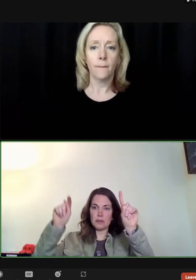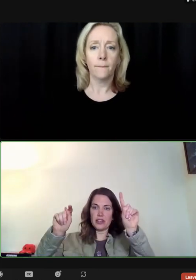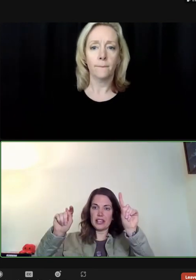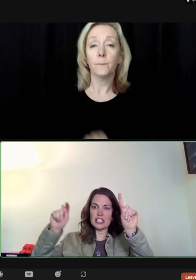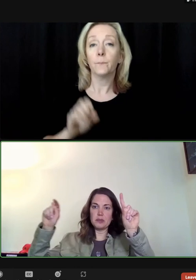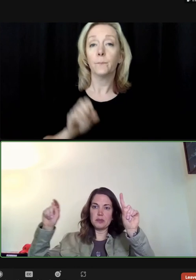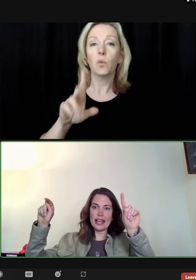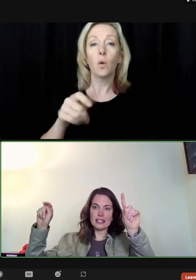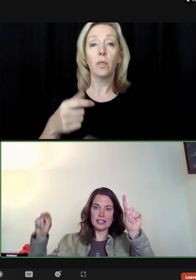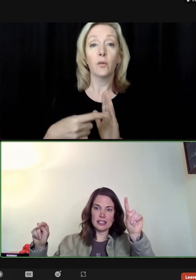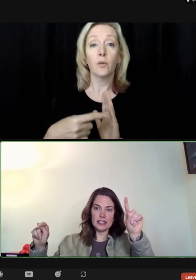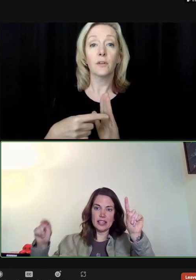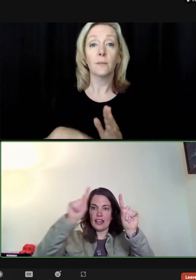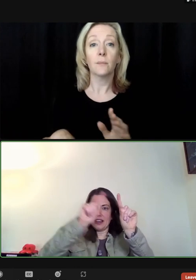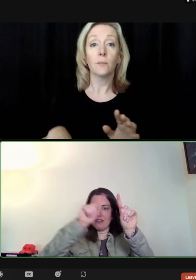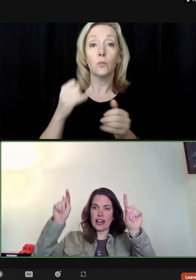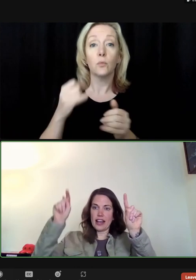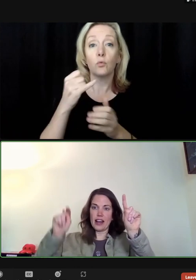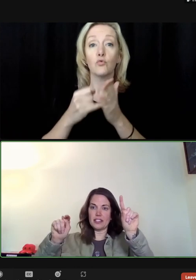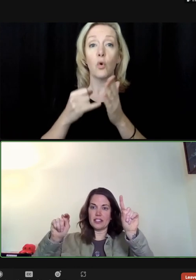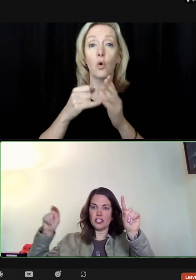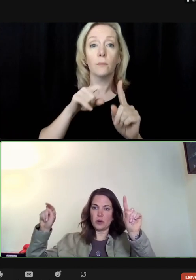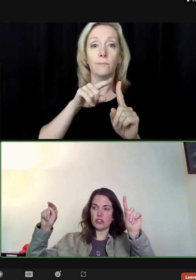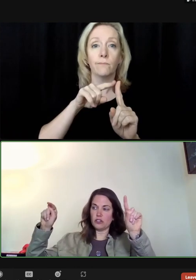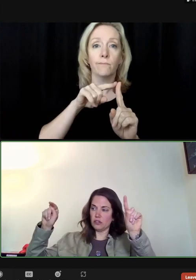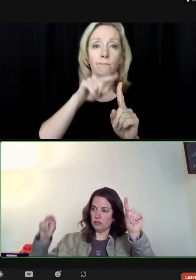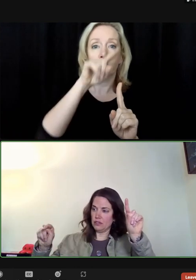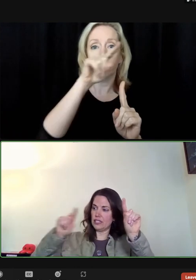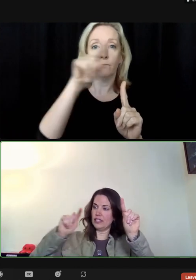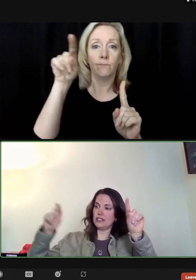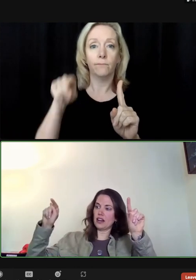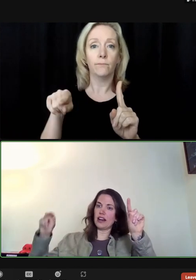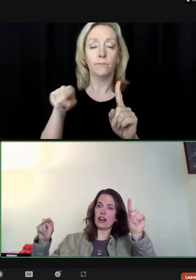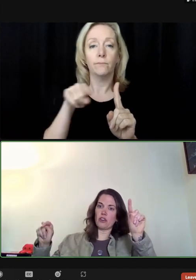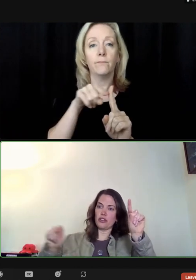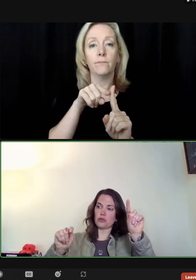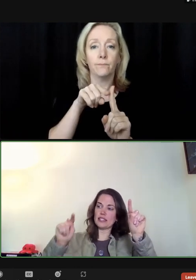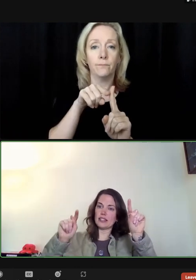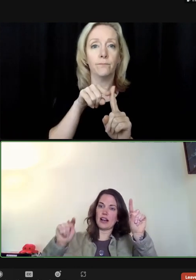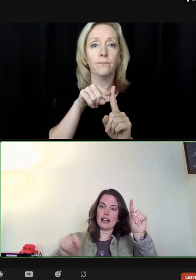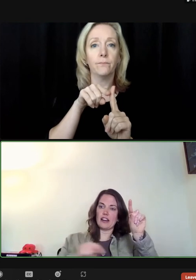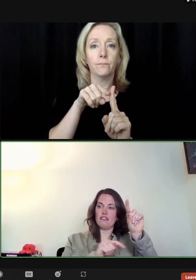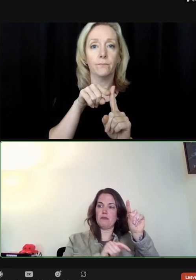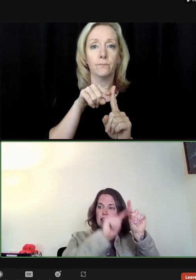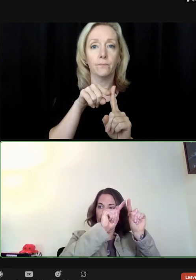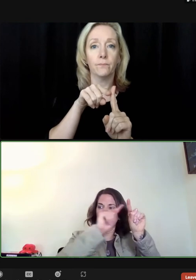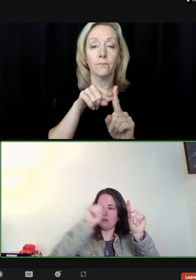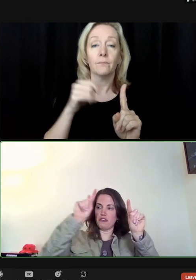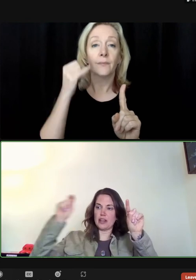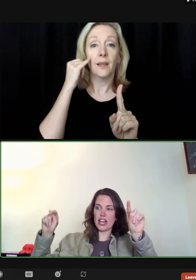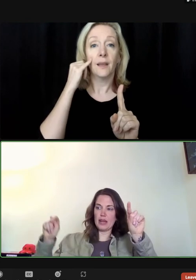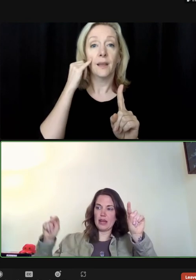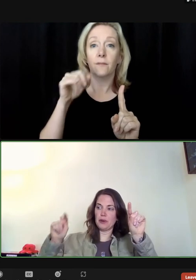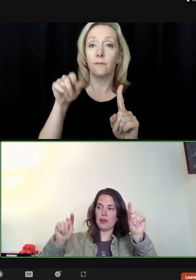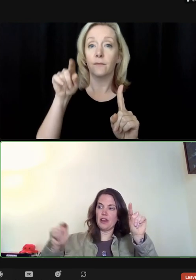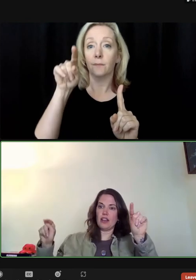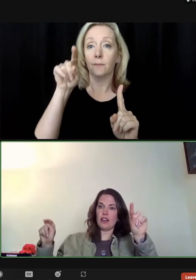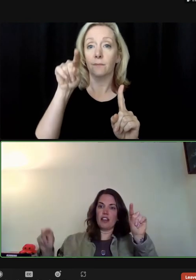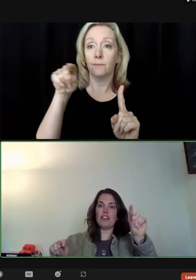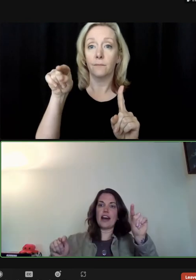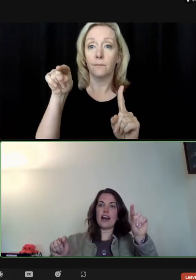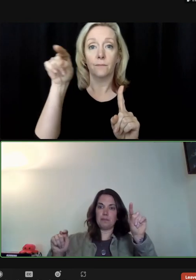to draw something in space. If I have a little cutout on the right side of my